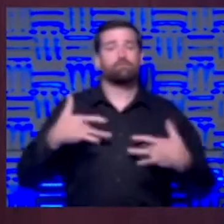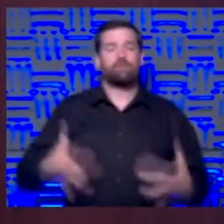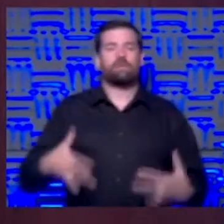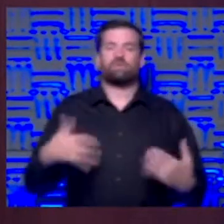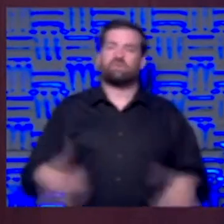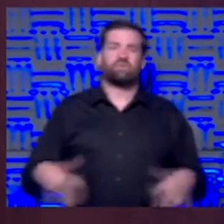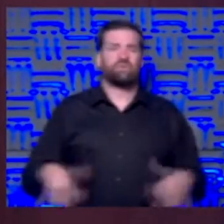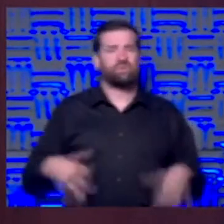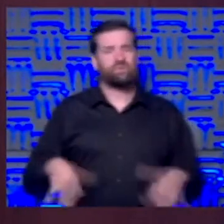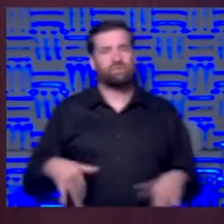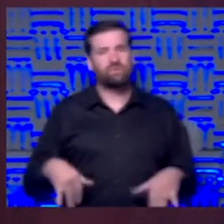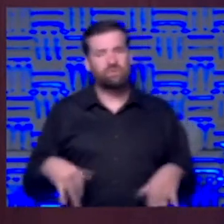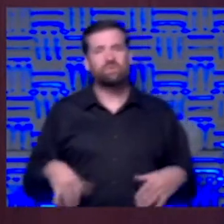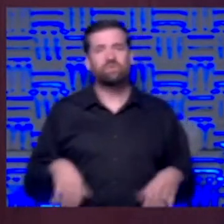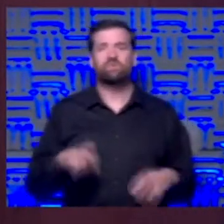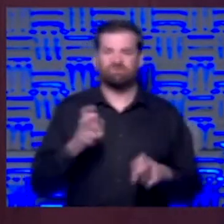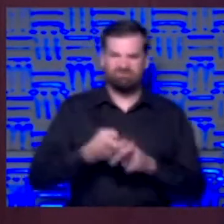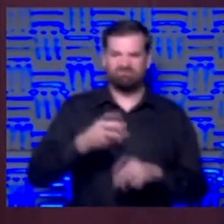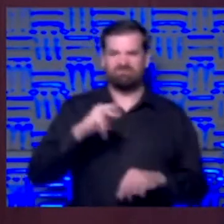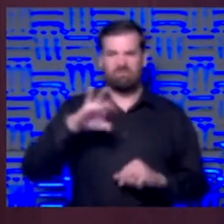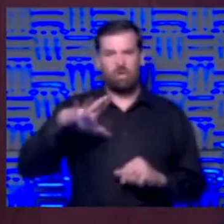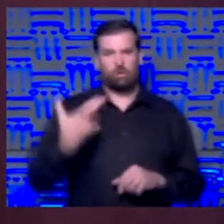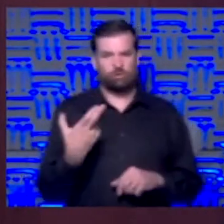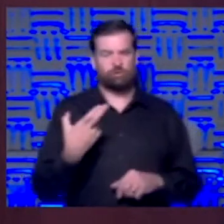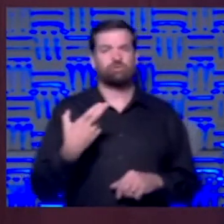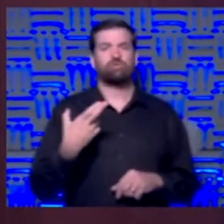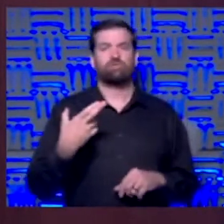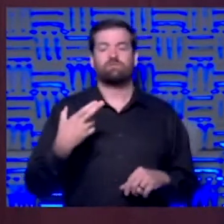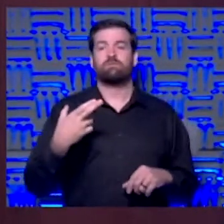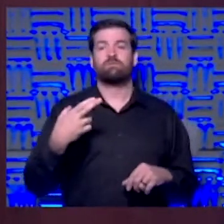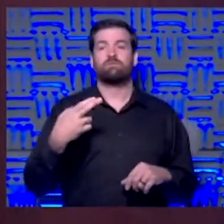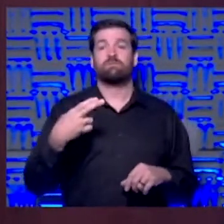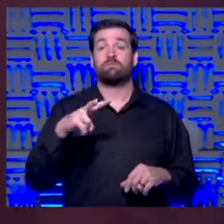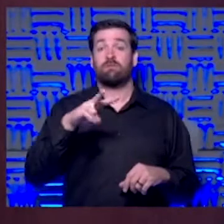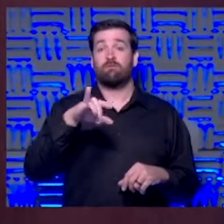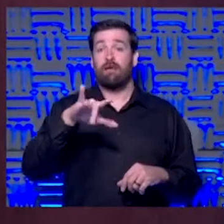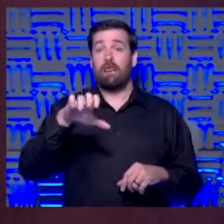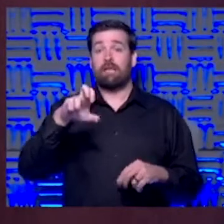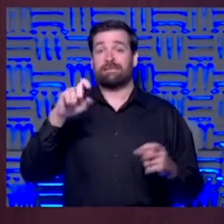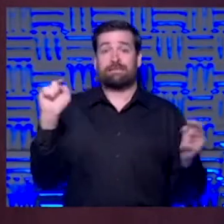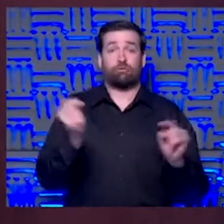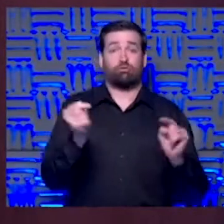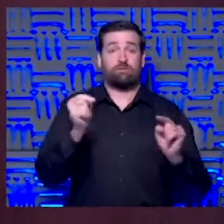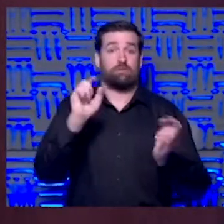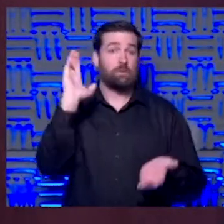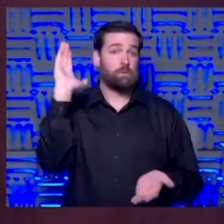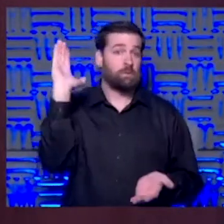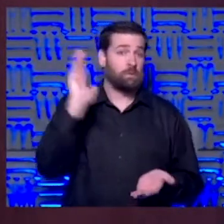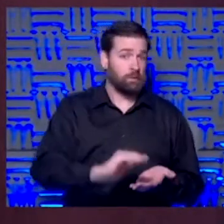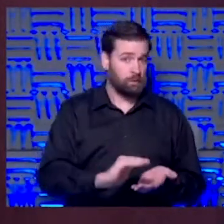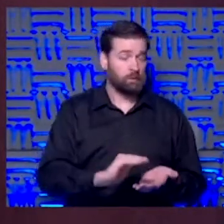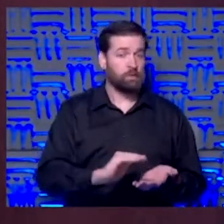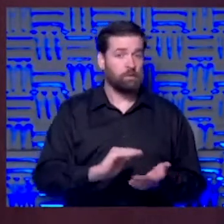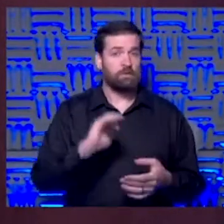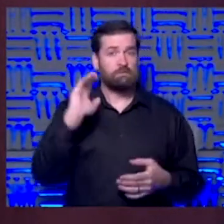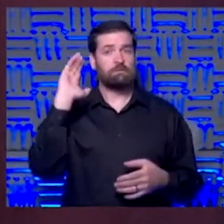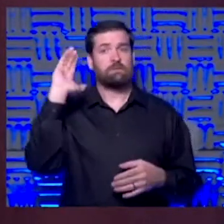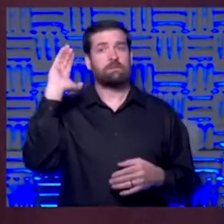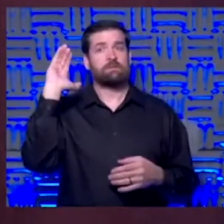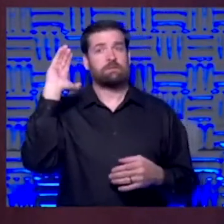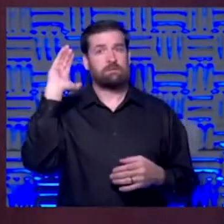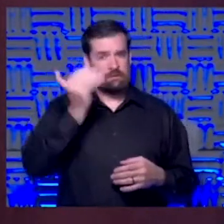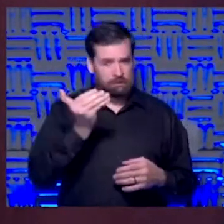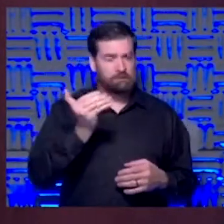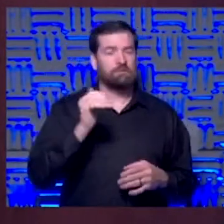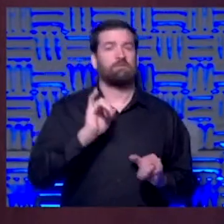alarming. In March, that violent crimes or violent injuries had decreased. Seems to kind of follow